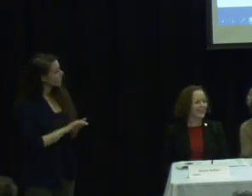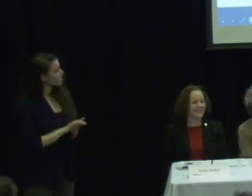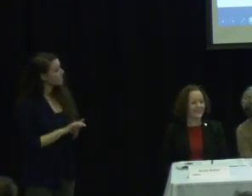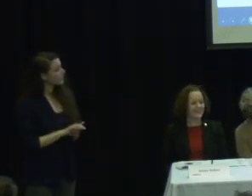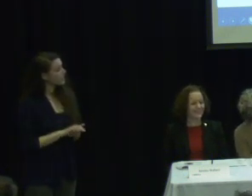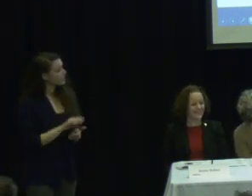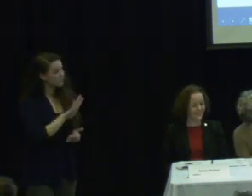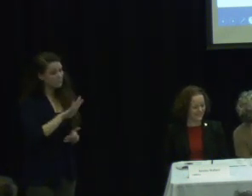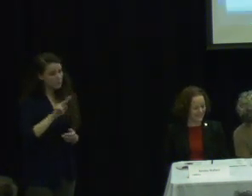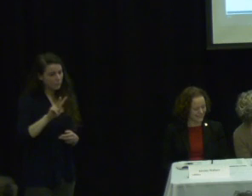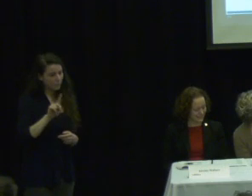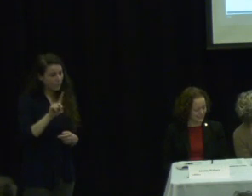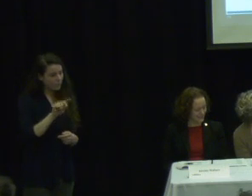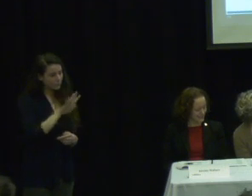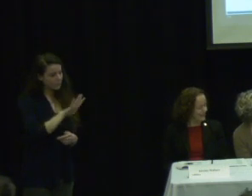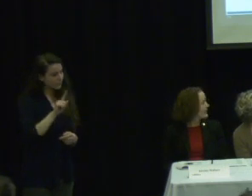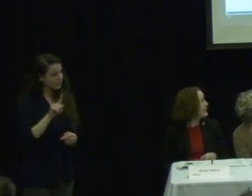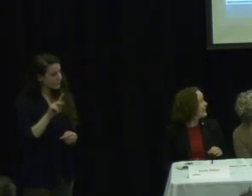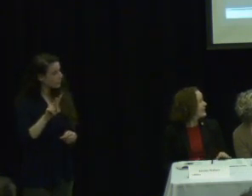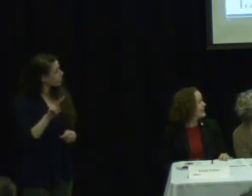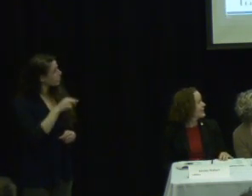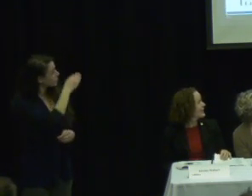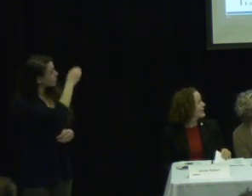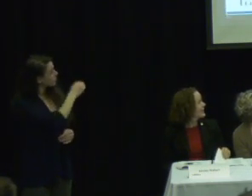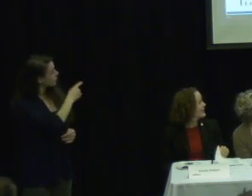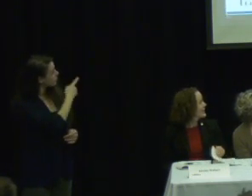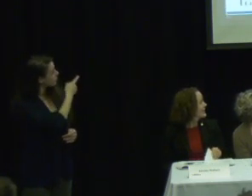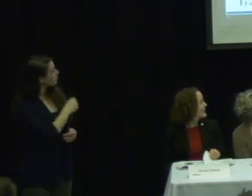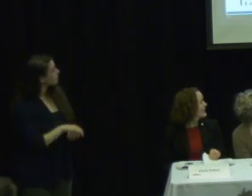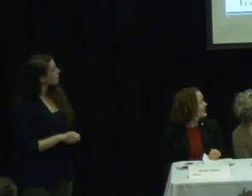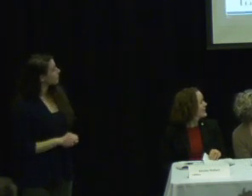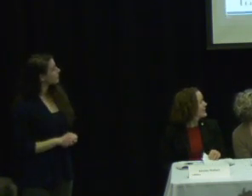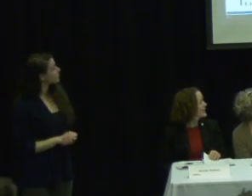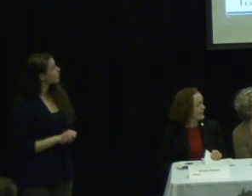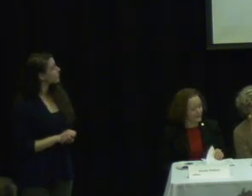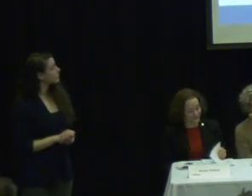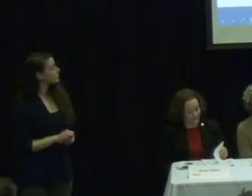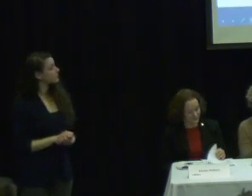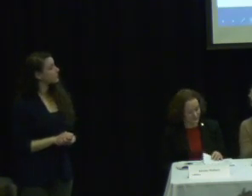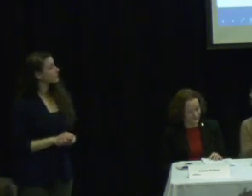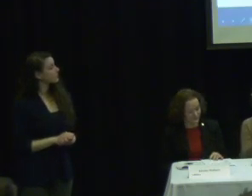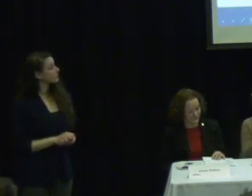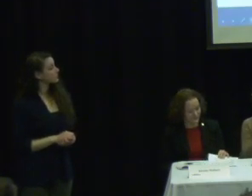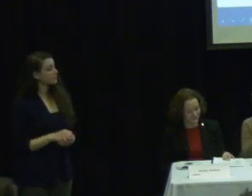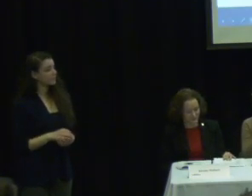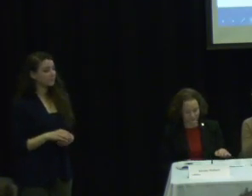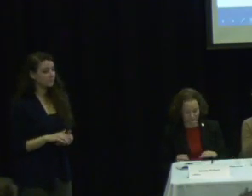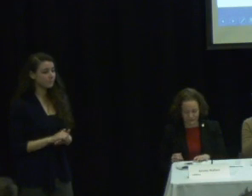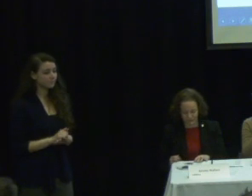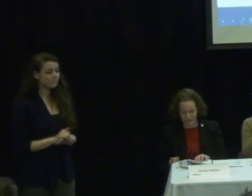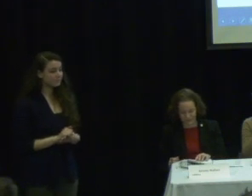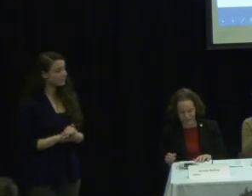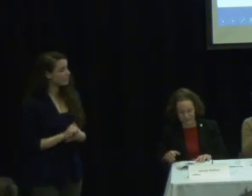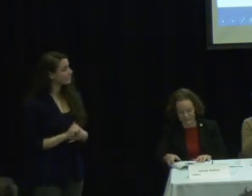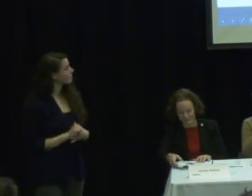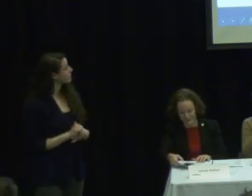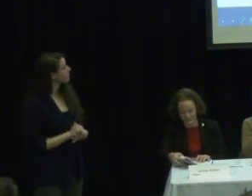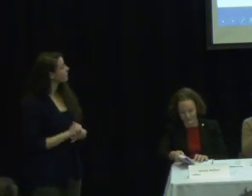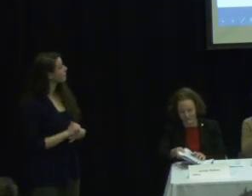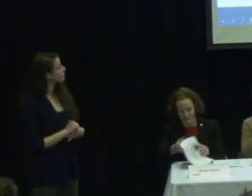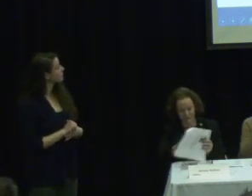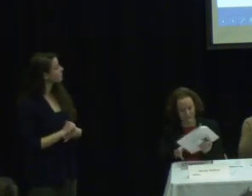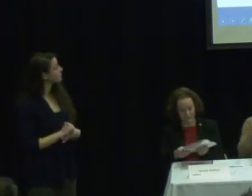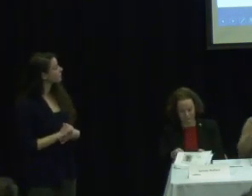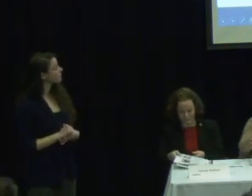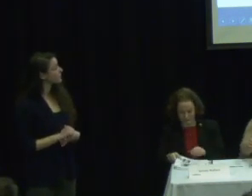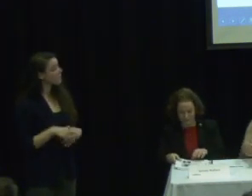51 and 52, which just show that background, a little bit of our trajectory. And then I'm going to tie it to more current year. So this is what President